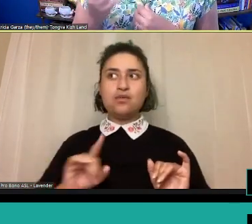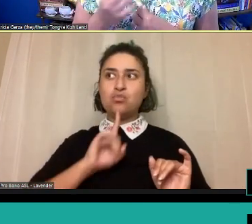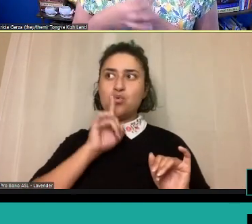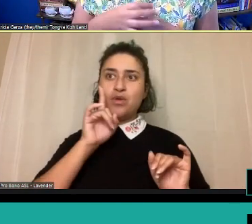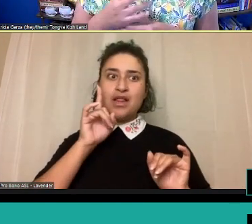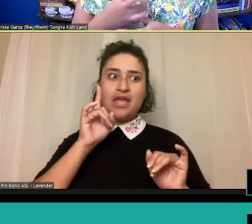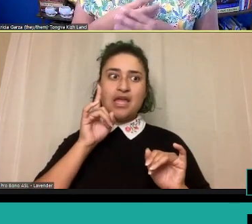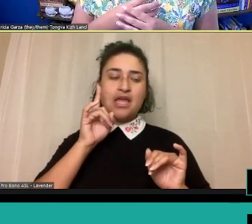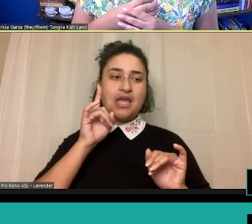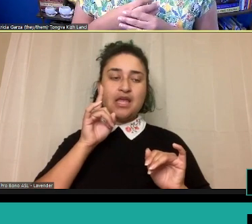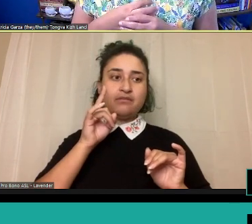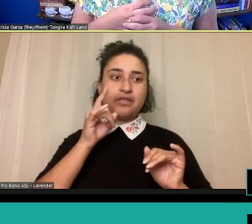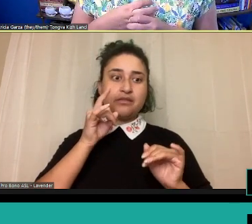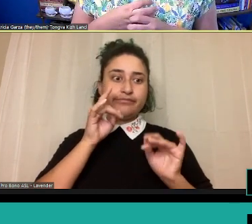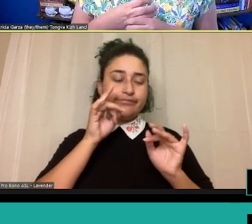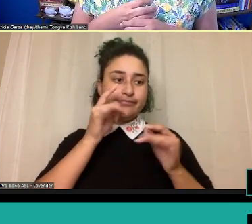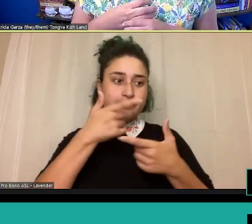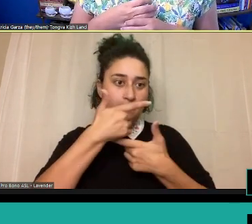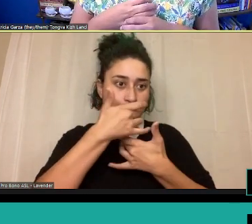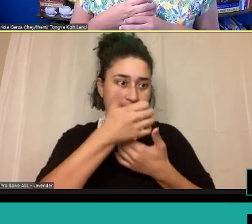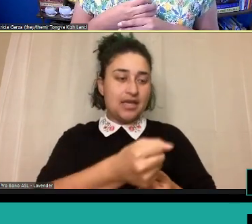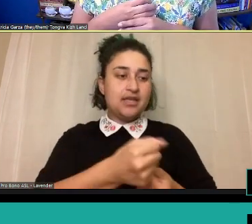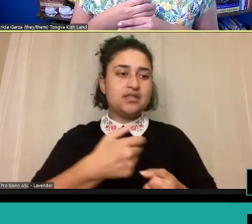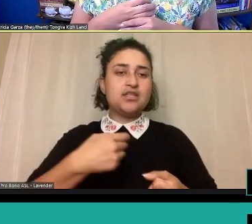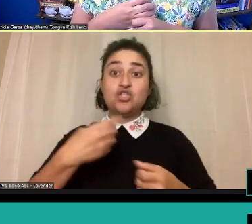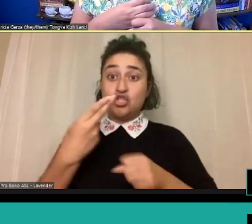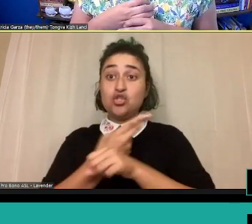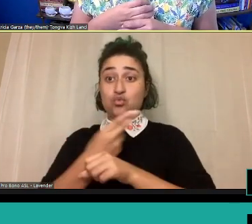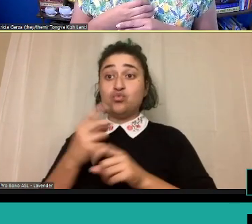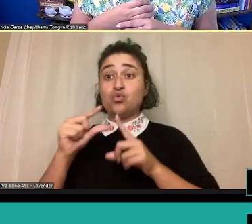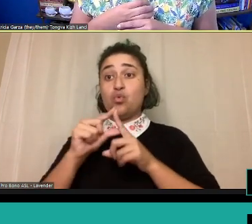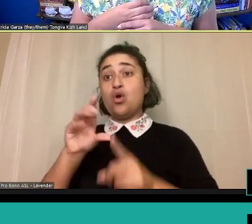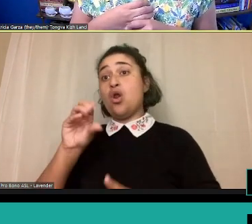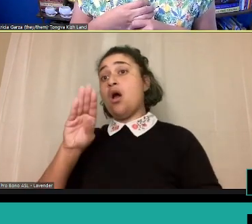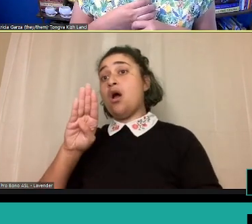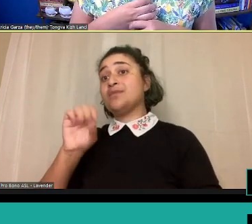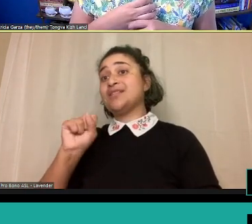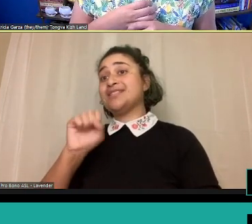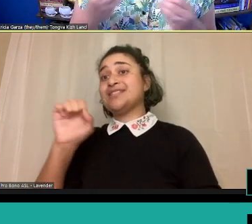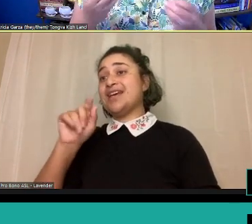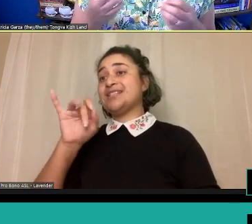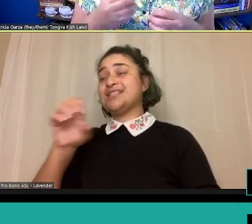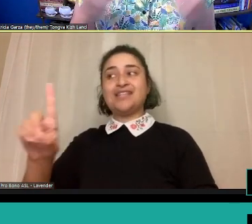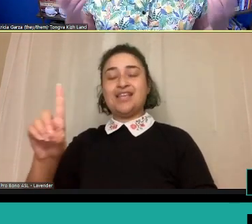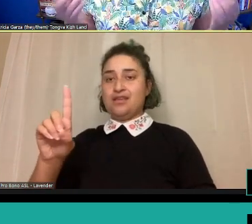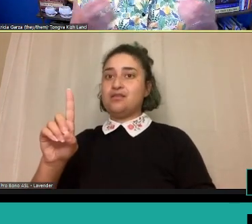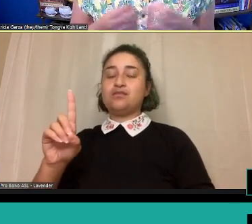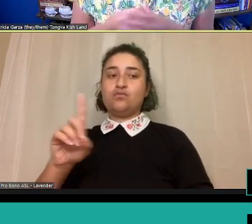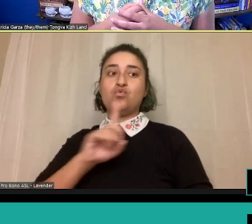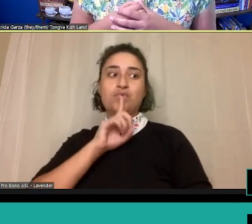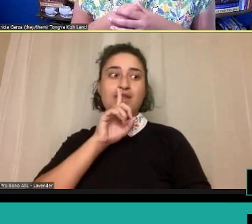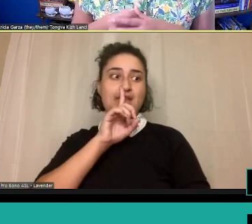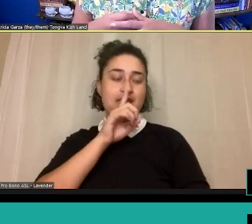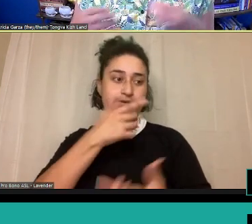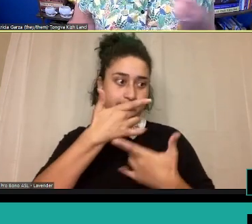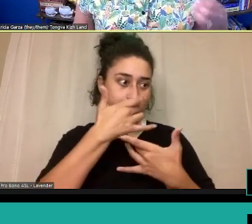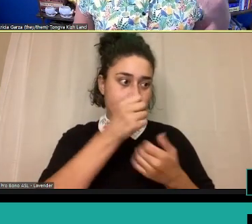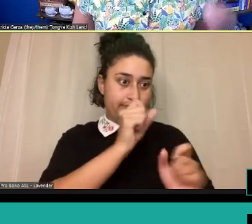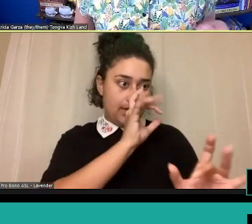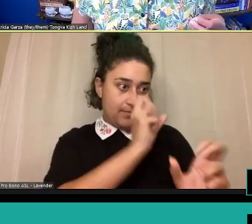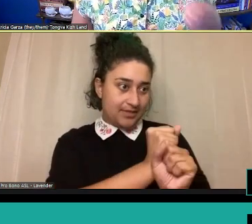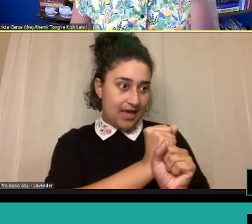word obsession, which I think is really powerful, with tickets. We're really obsessed with money, but we're